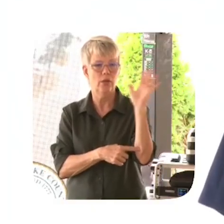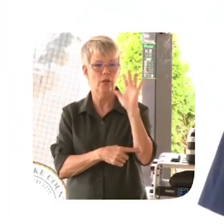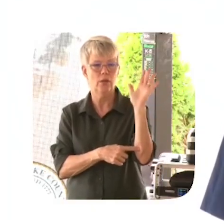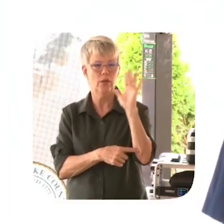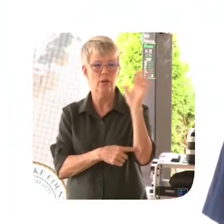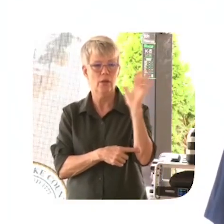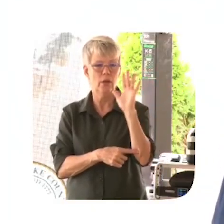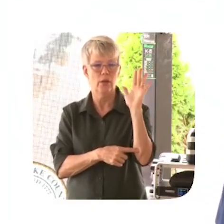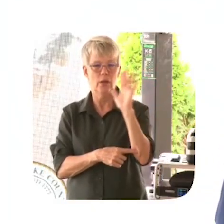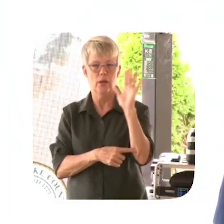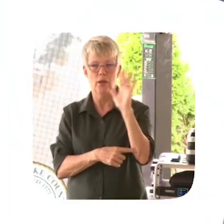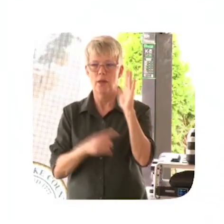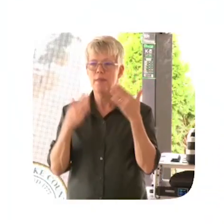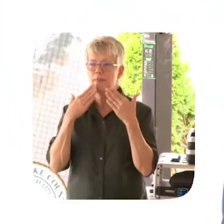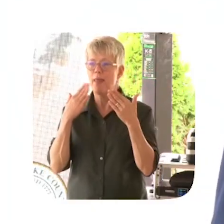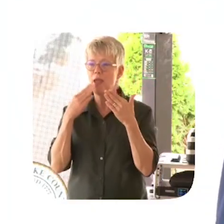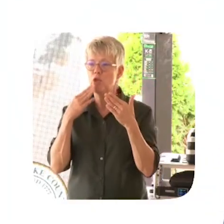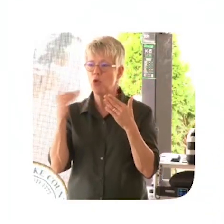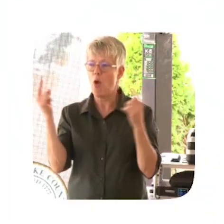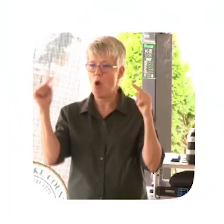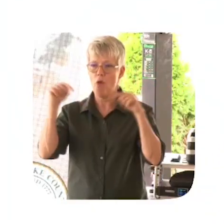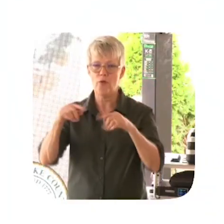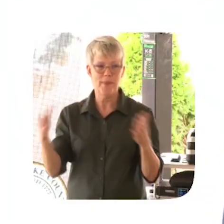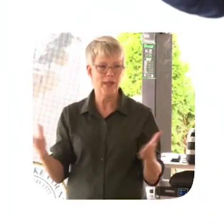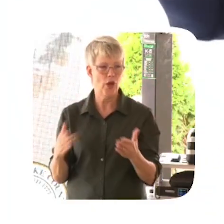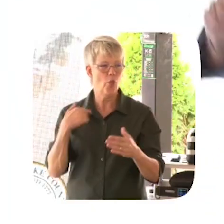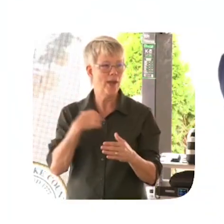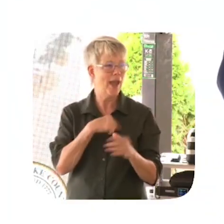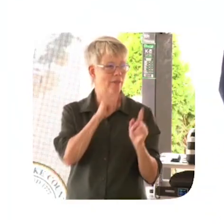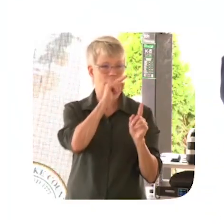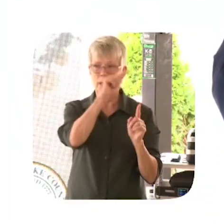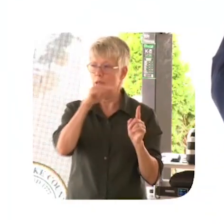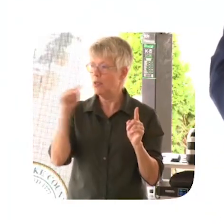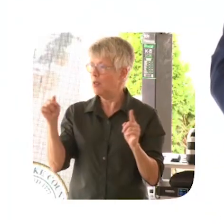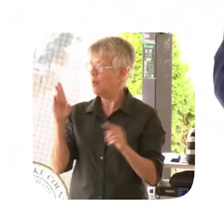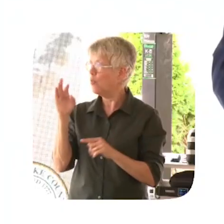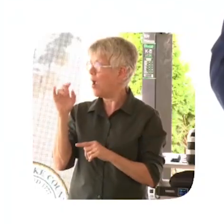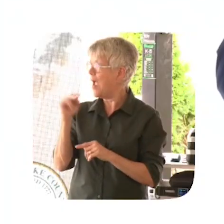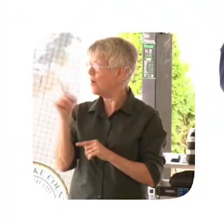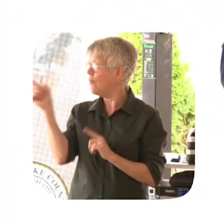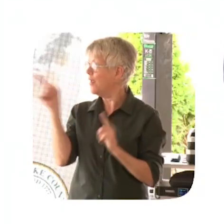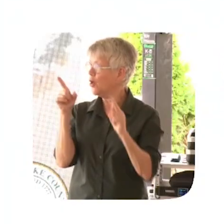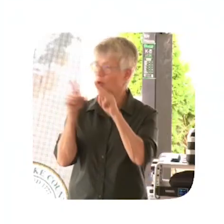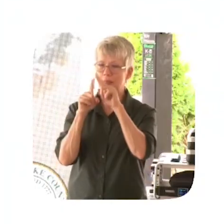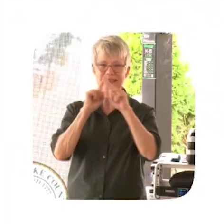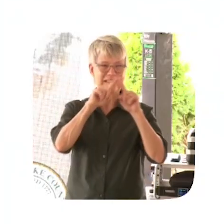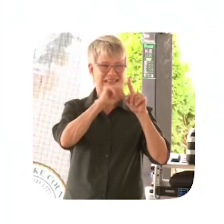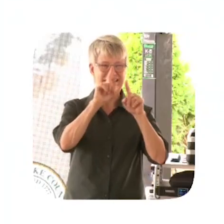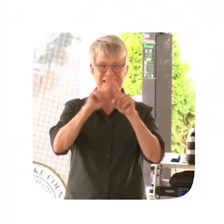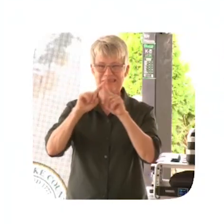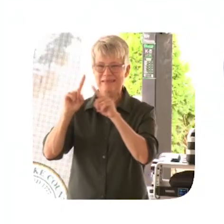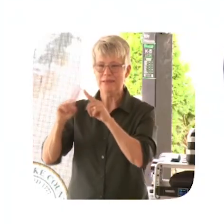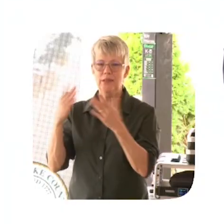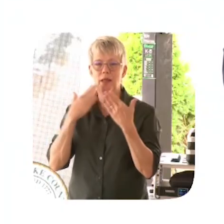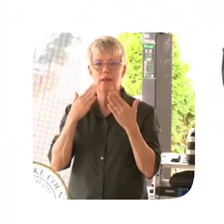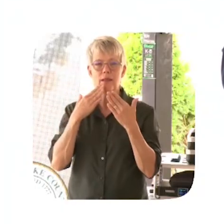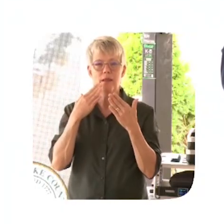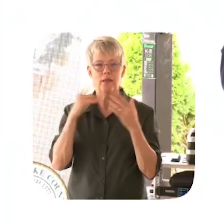Mike. Thank you all for being here. Well, we got scattered everywhere. Brian over here. Great. Good to see you all.